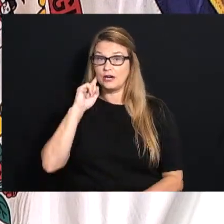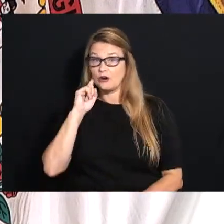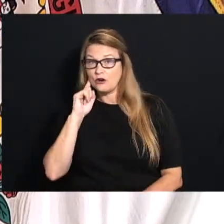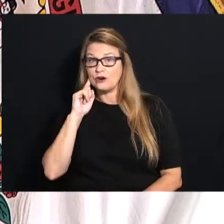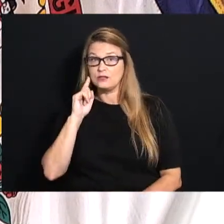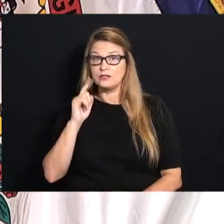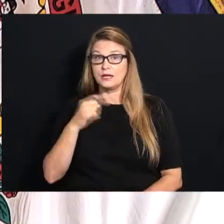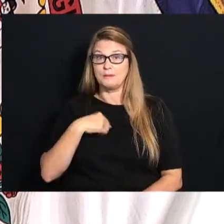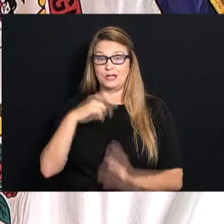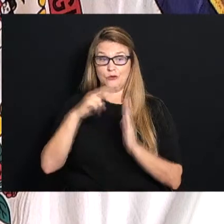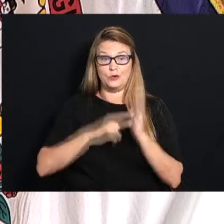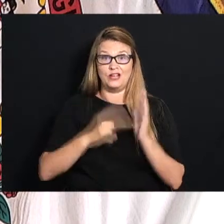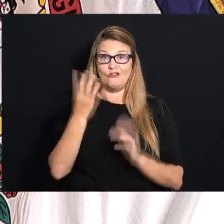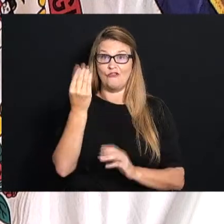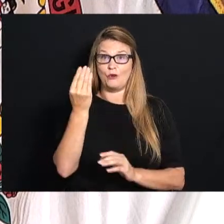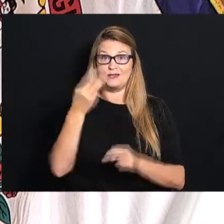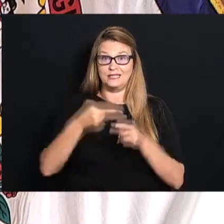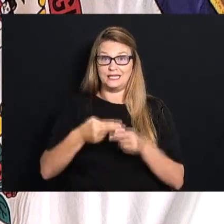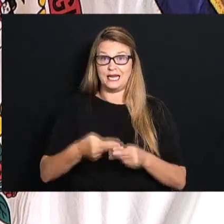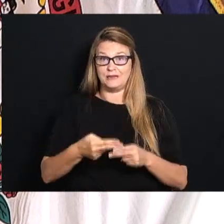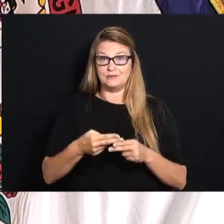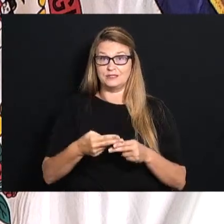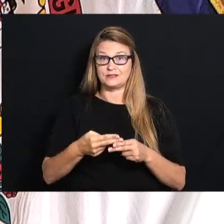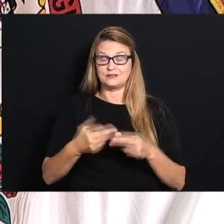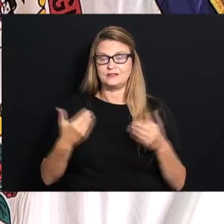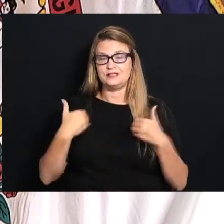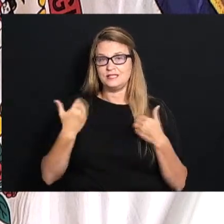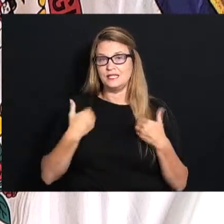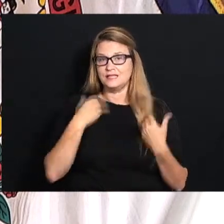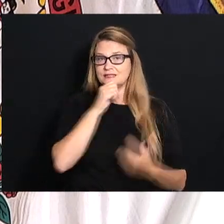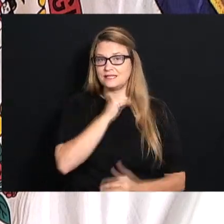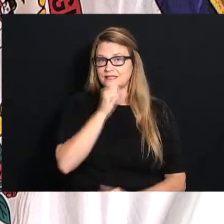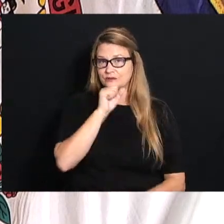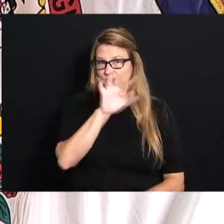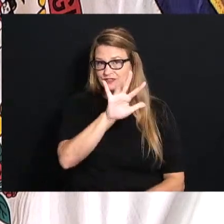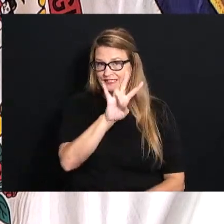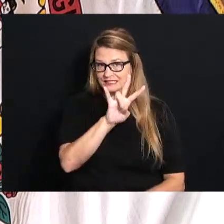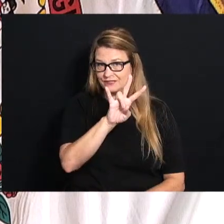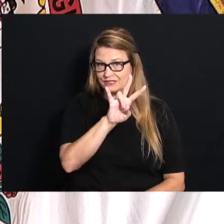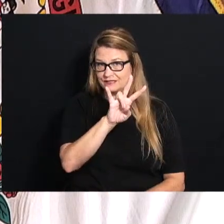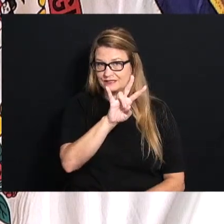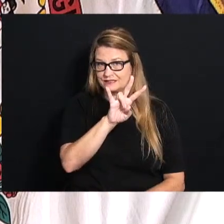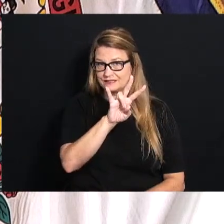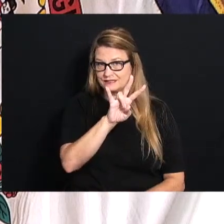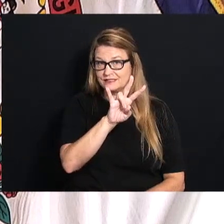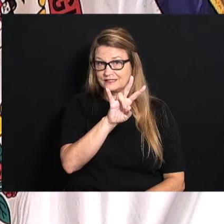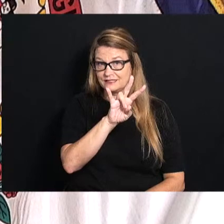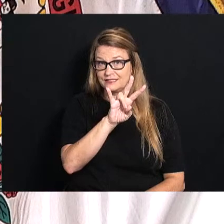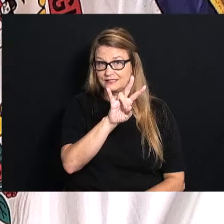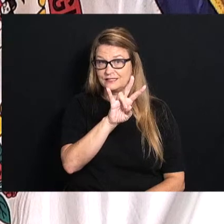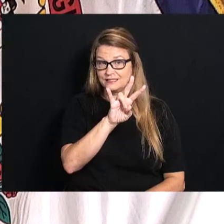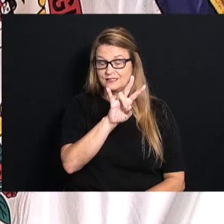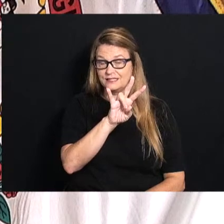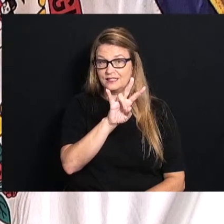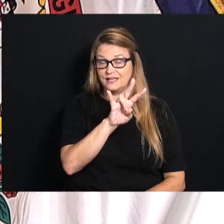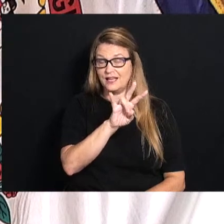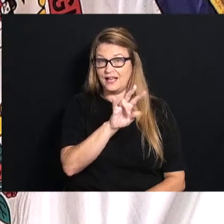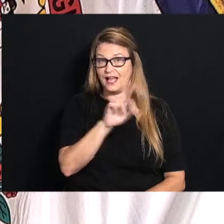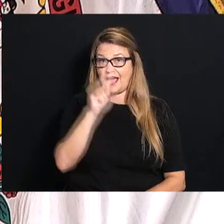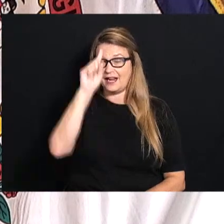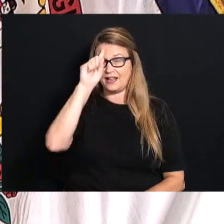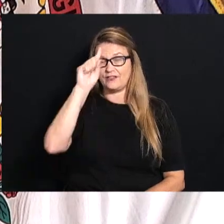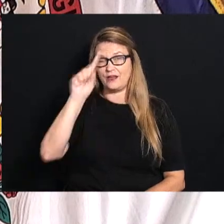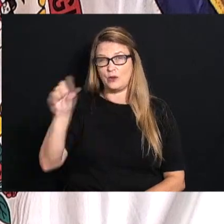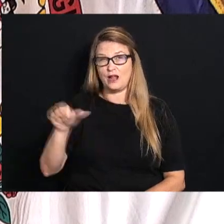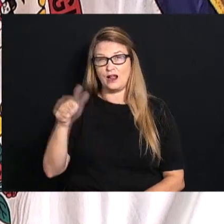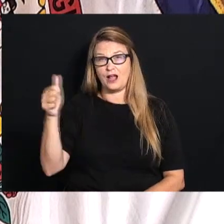more names. The youngest was 57. I think we had 2 other